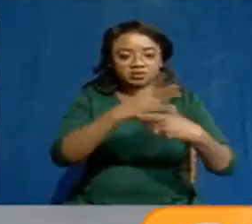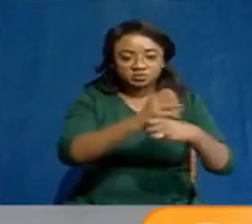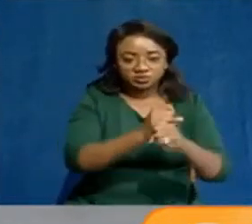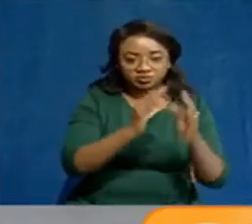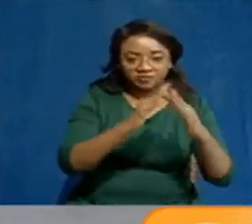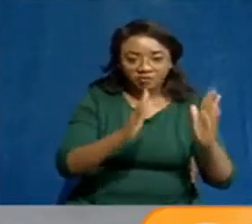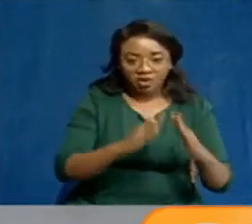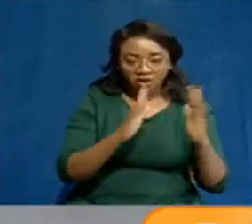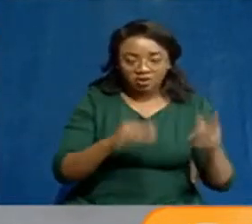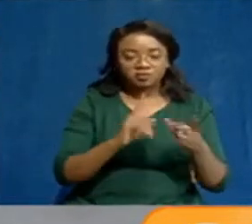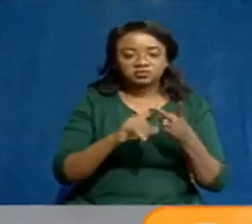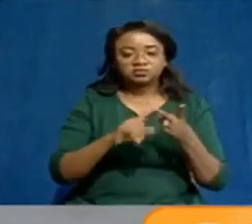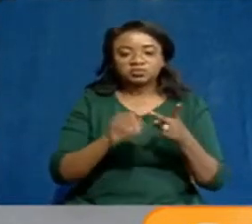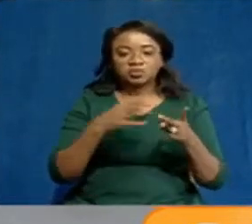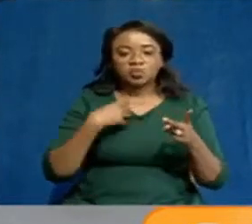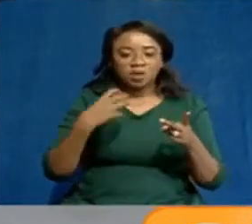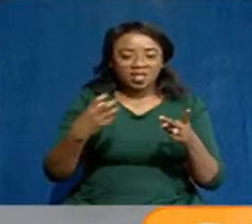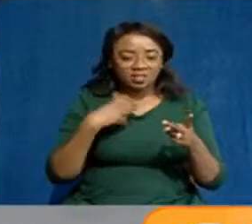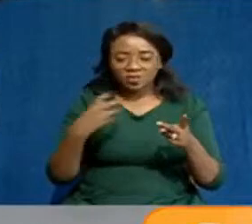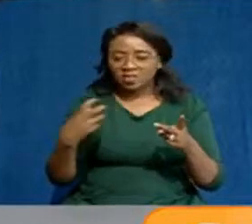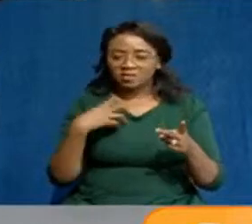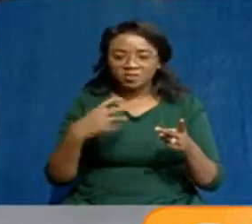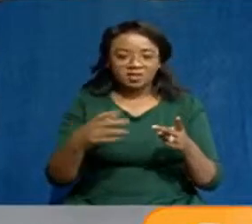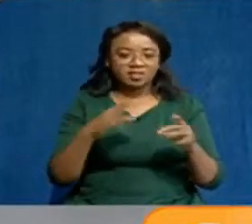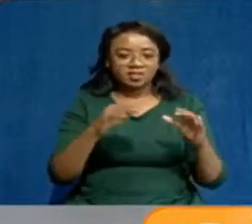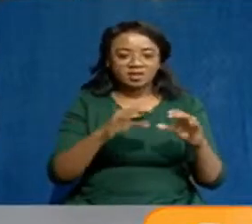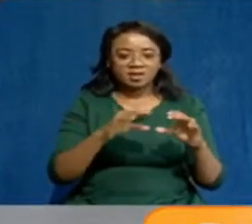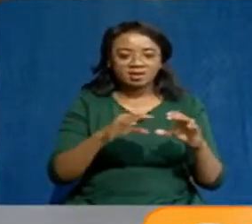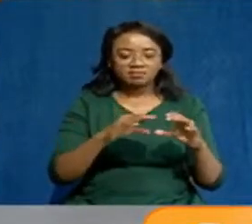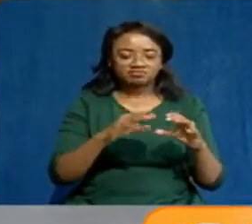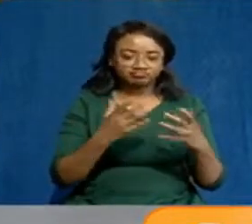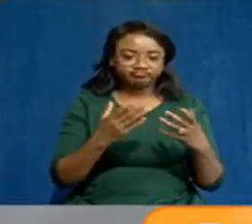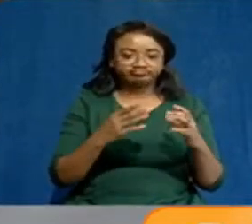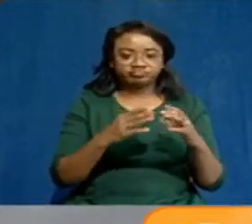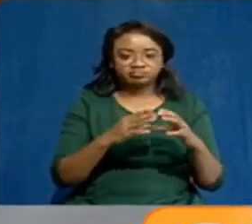middle-income communities, but also low-income communities. They're not organized.